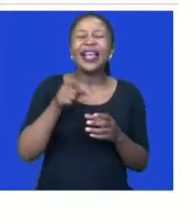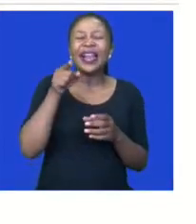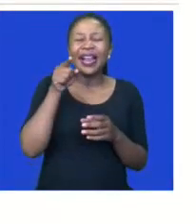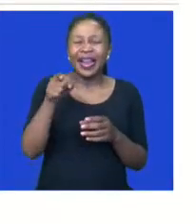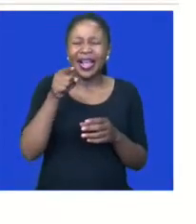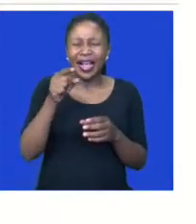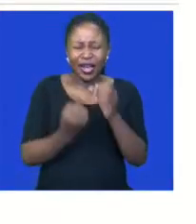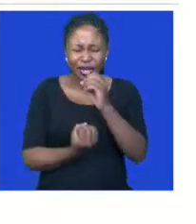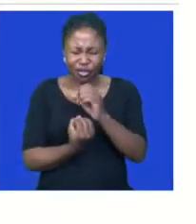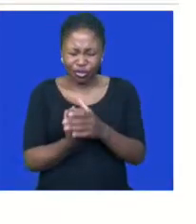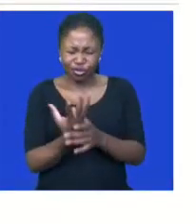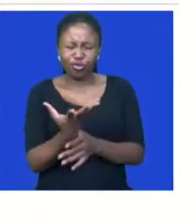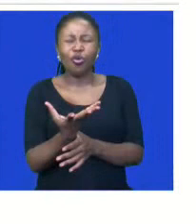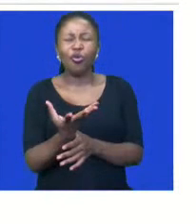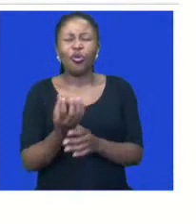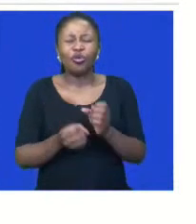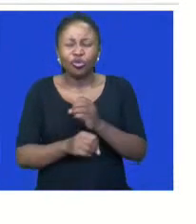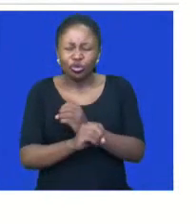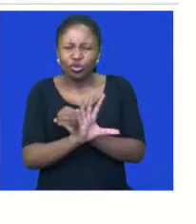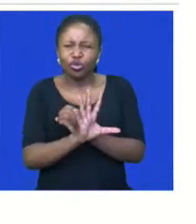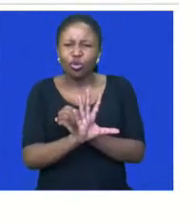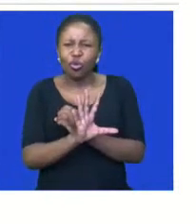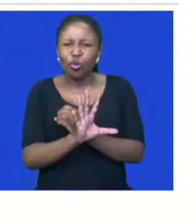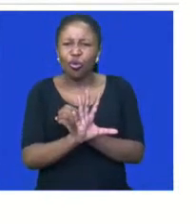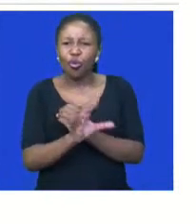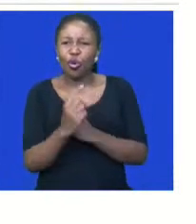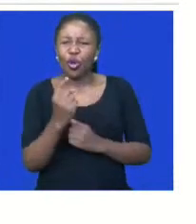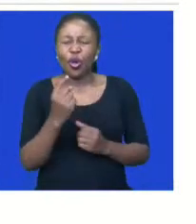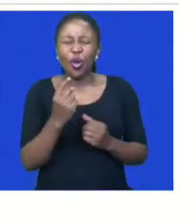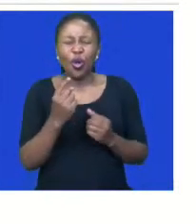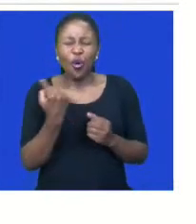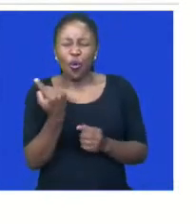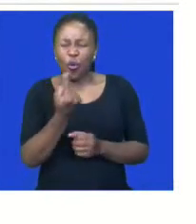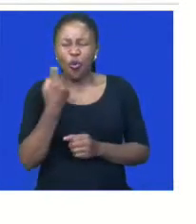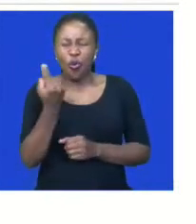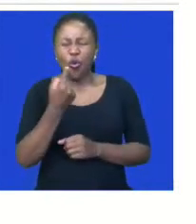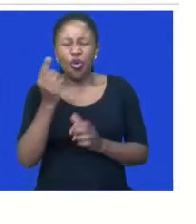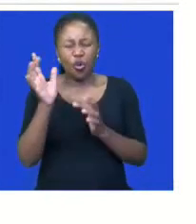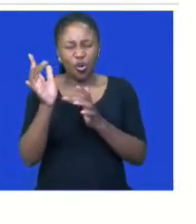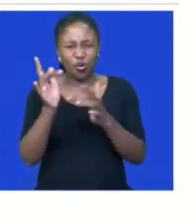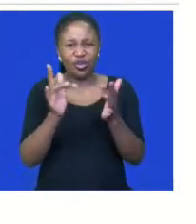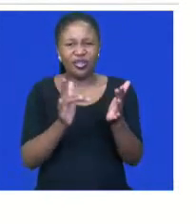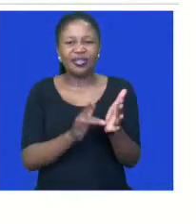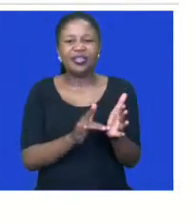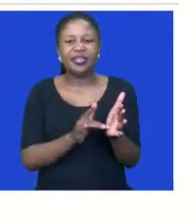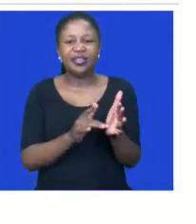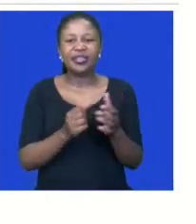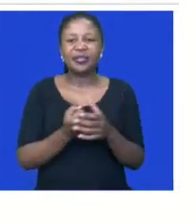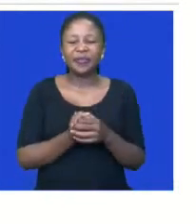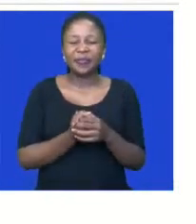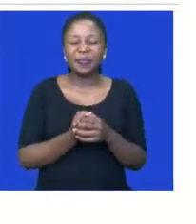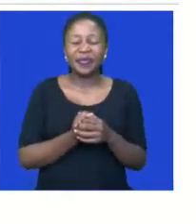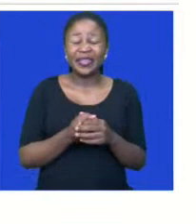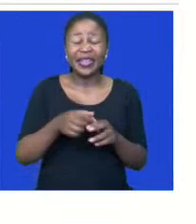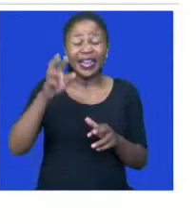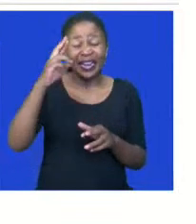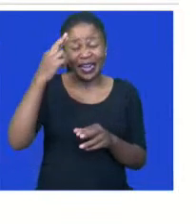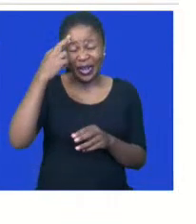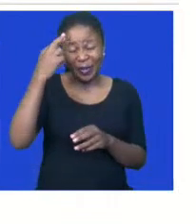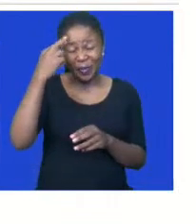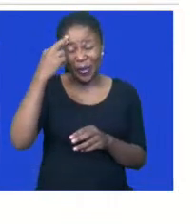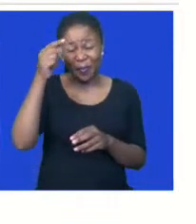her that the mother of her Lord will come to her. Then it is the fulfillment of Old